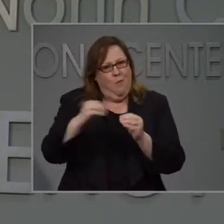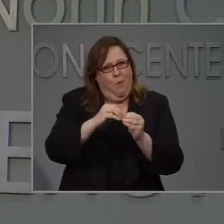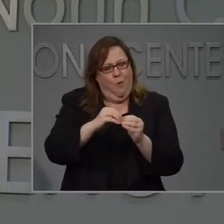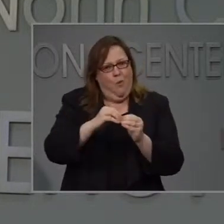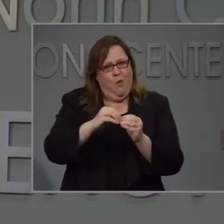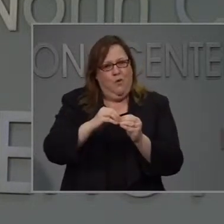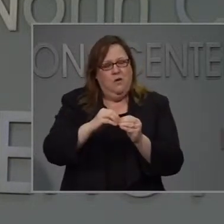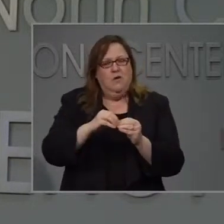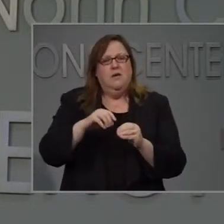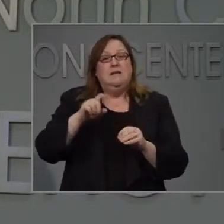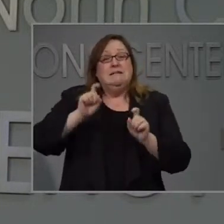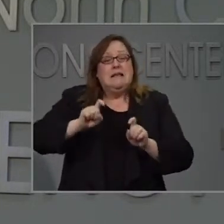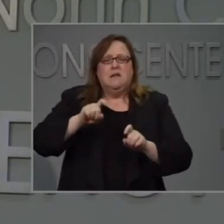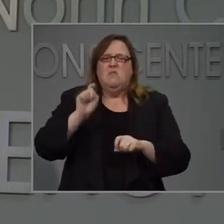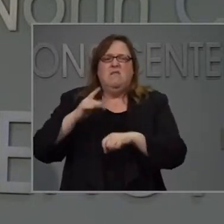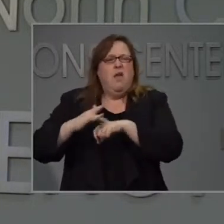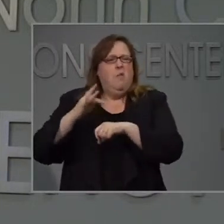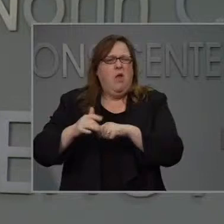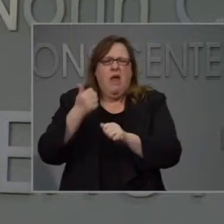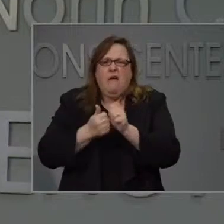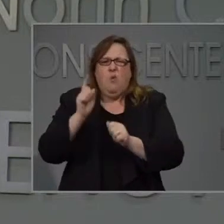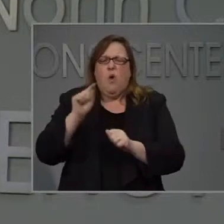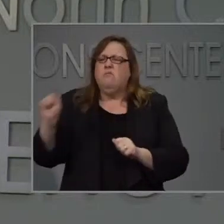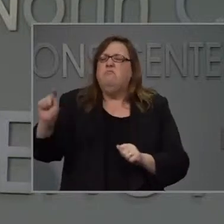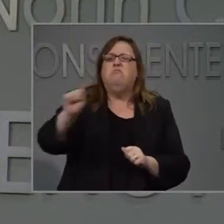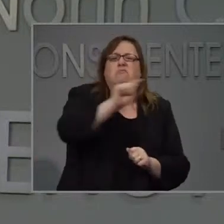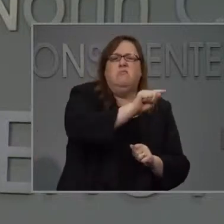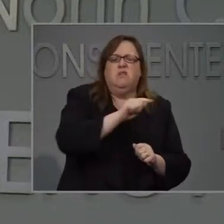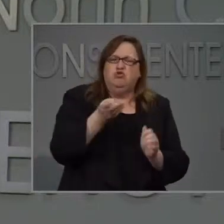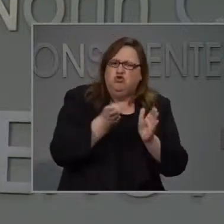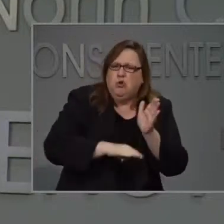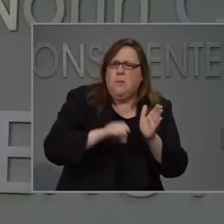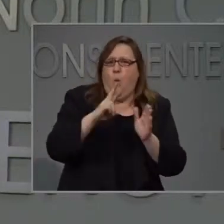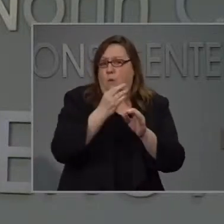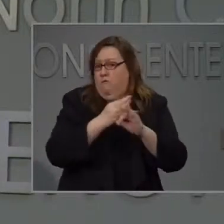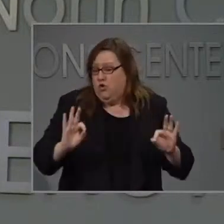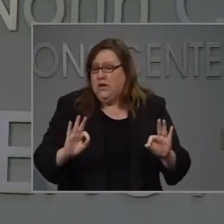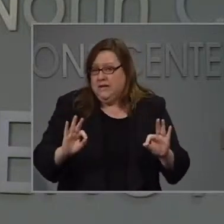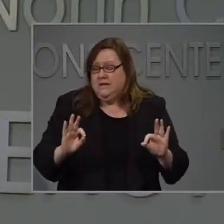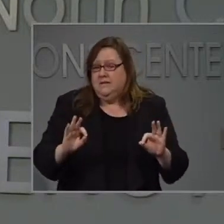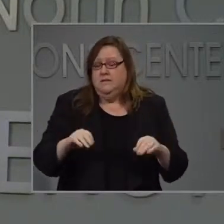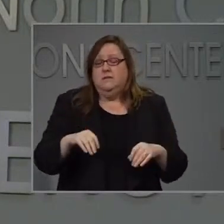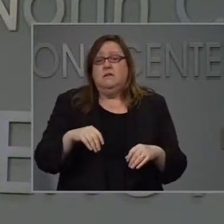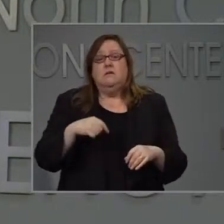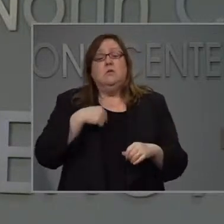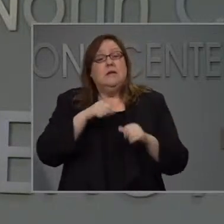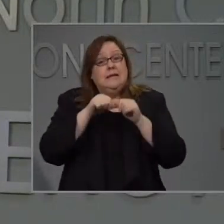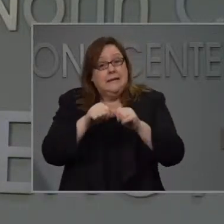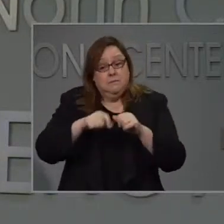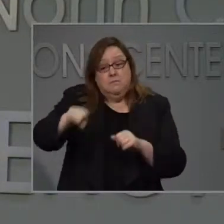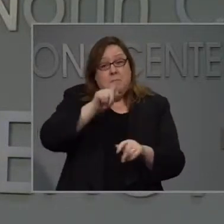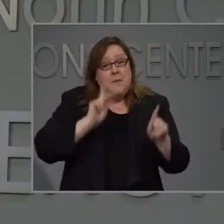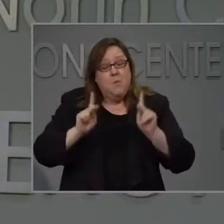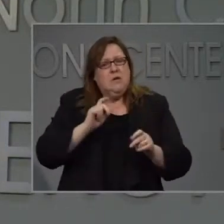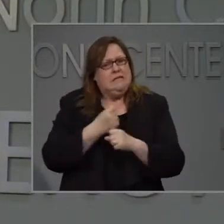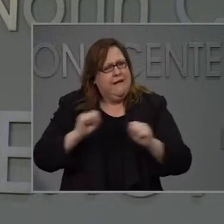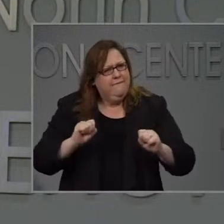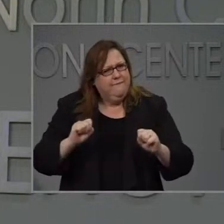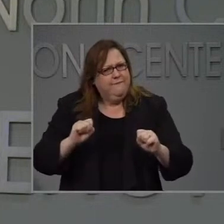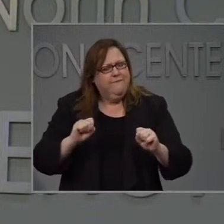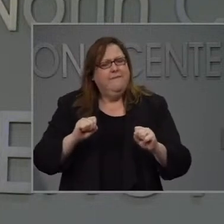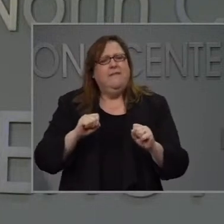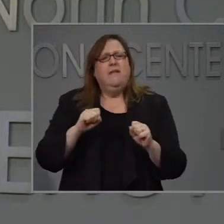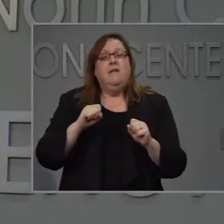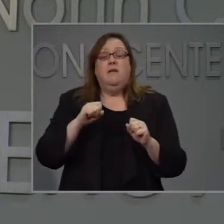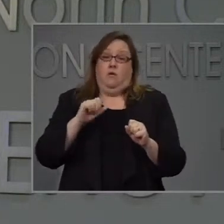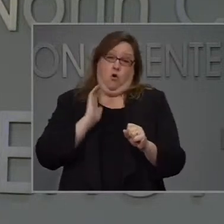be widely available at low cost or even free if we're going to keep people as safe as possible and